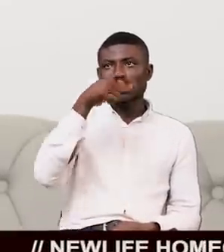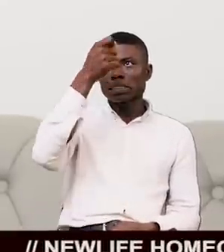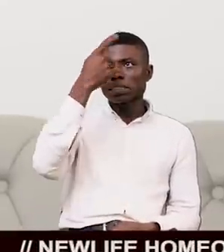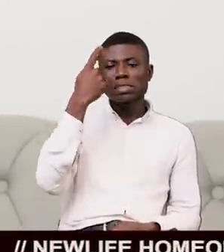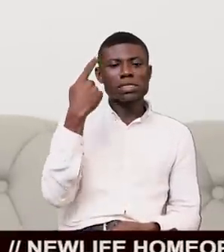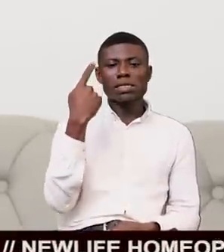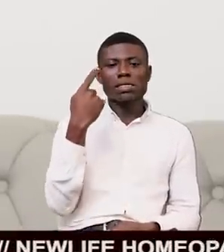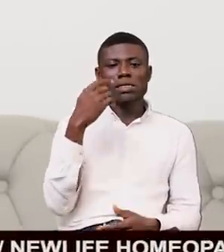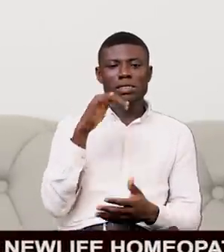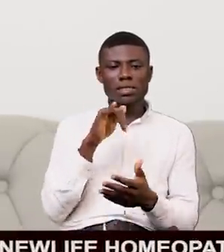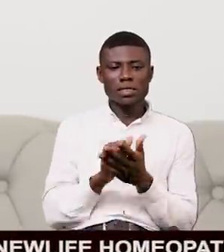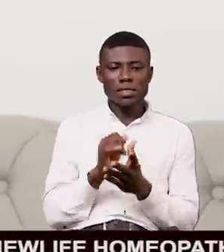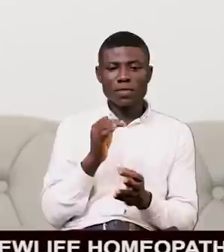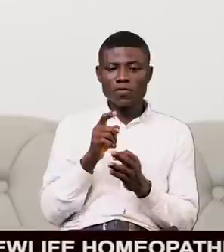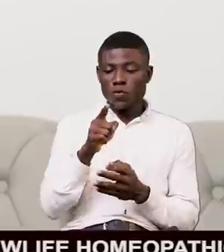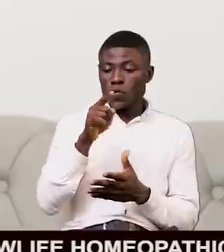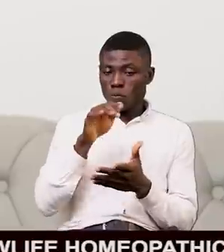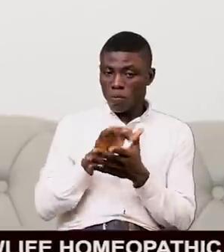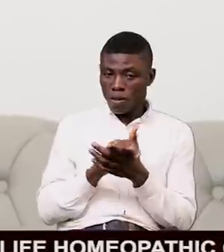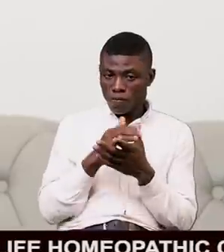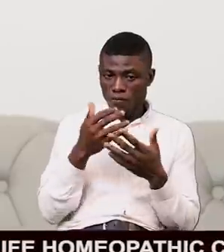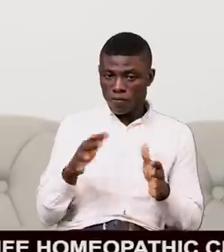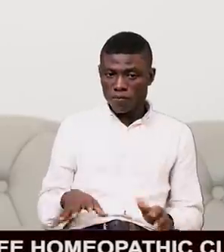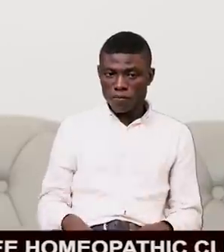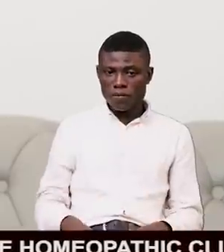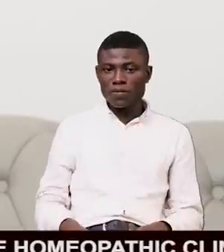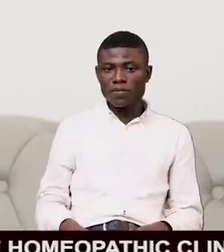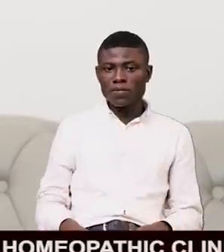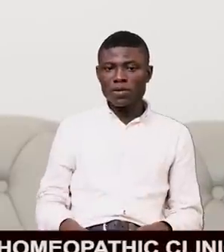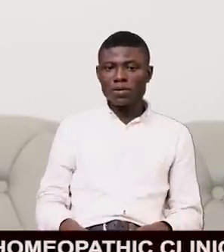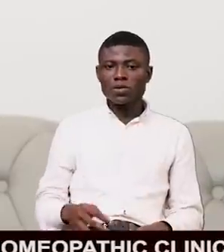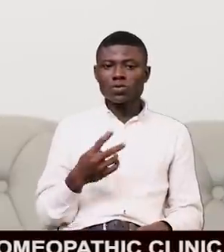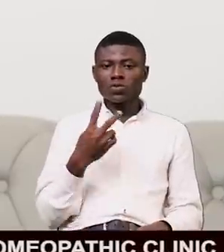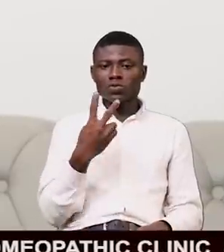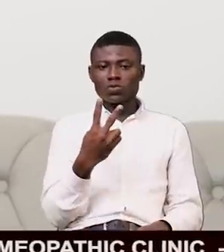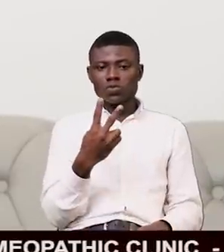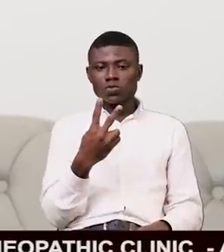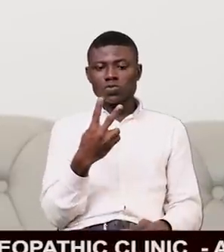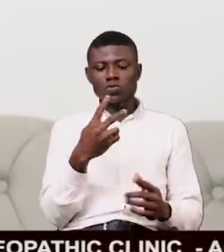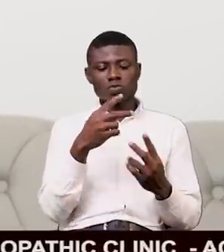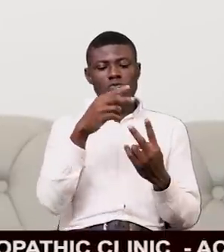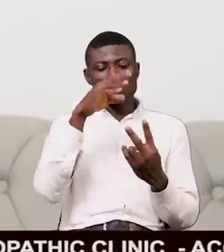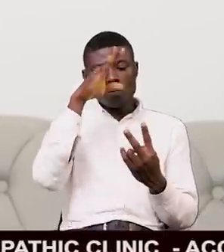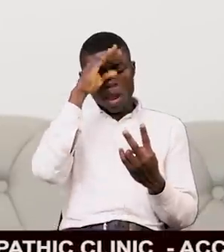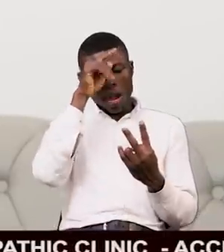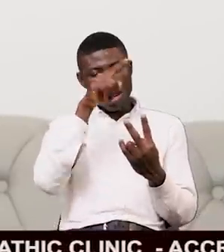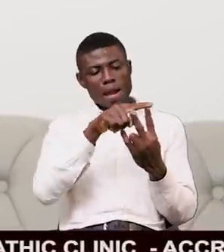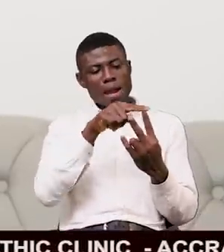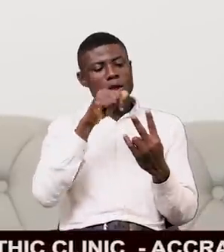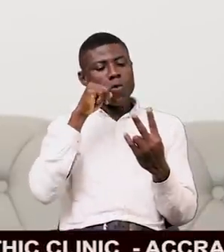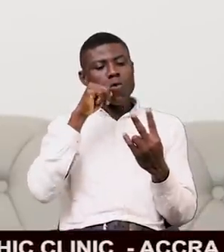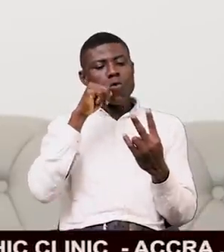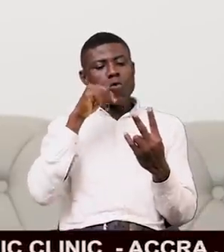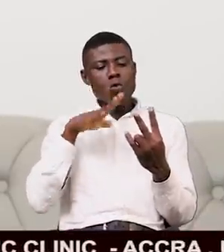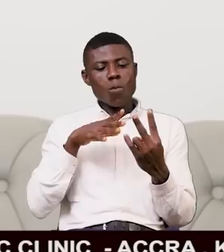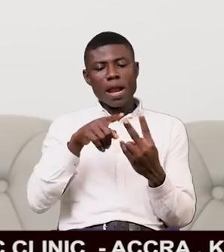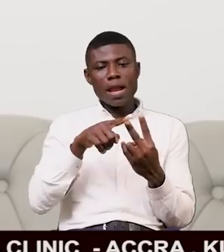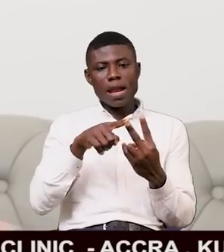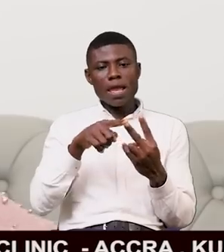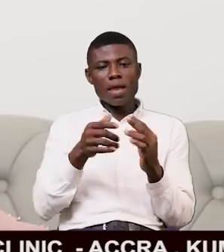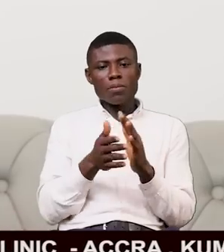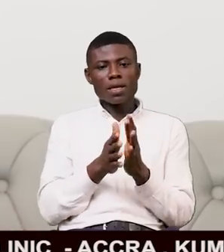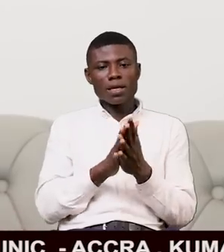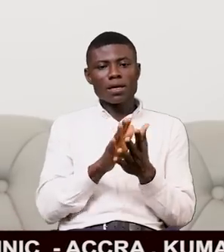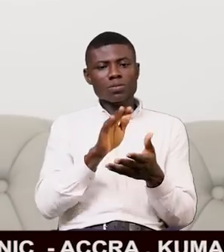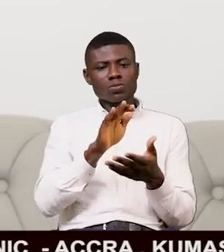ye say. Se wunya aware a. Ye say and two shall become one. Moya bako.